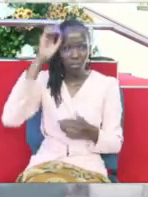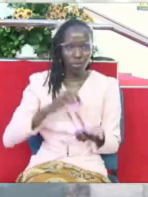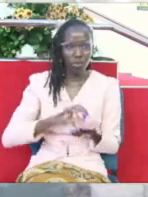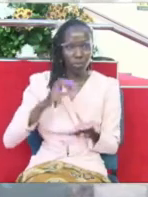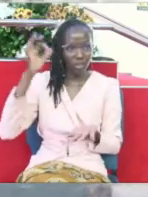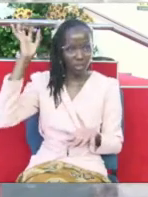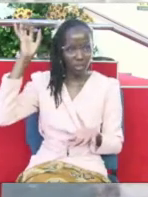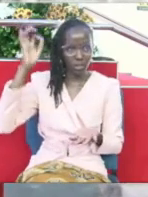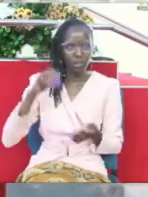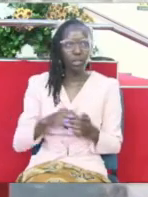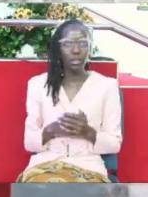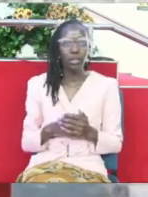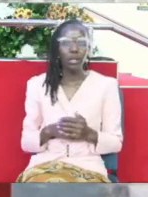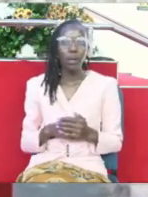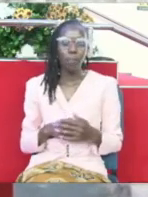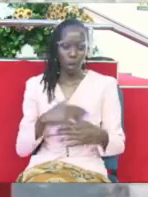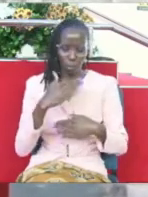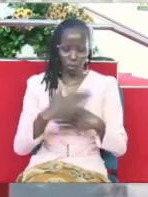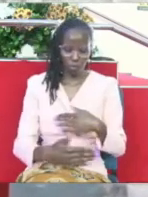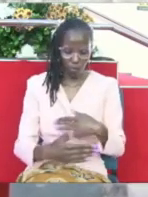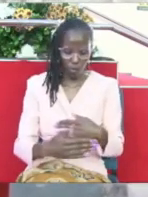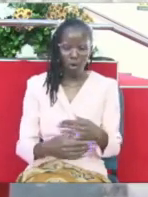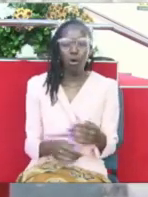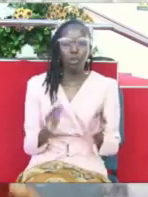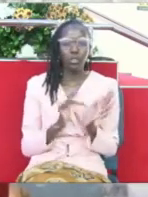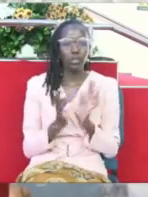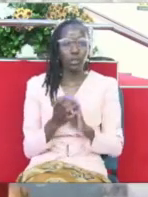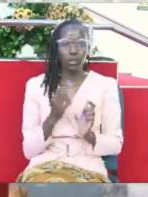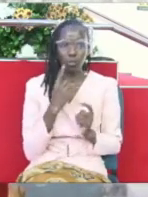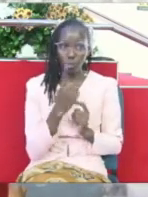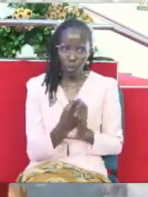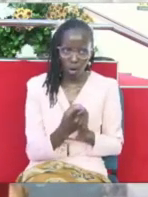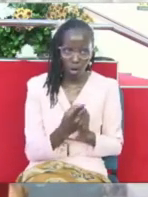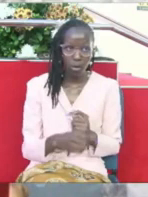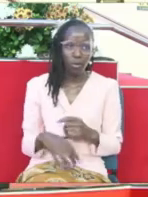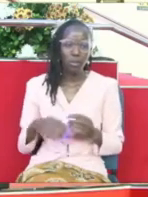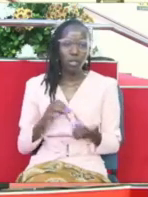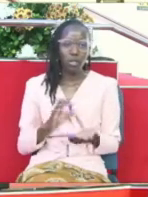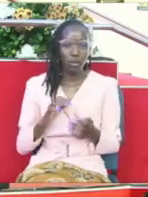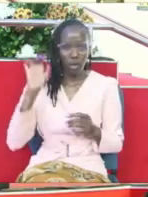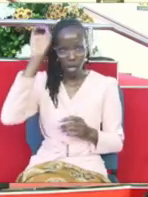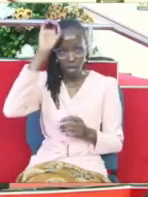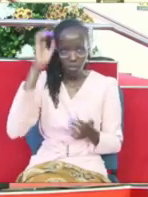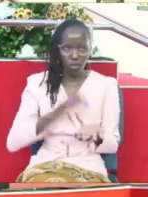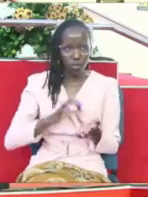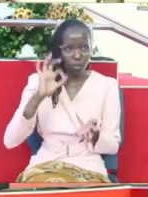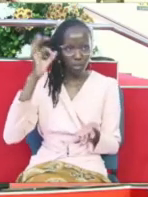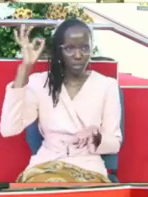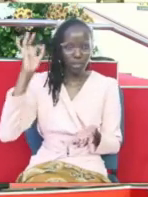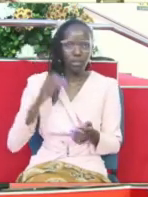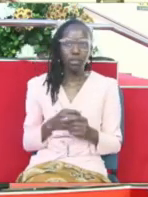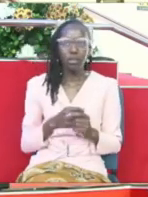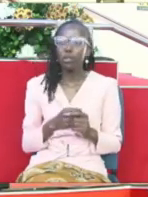even before Jesus spoke. Na hata kabla Yesu kuongea. The demons would be screaming. Yale mapepo yangeanza kupiga. Because he